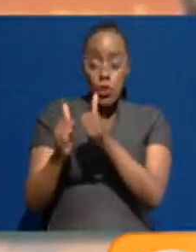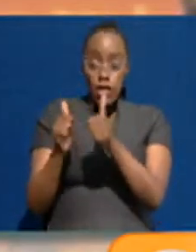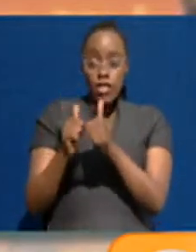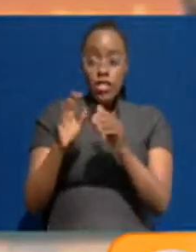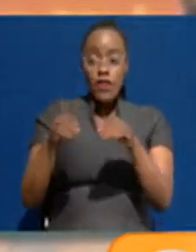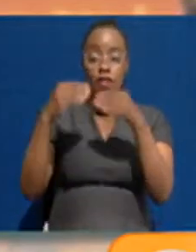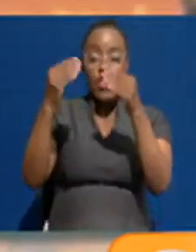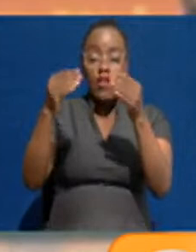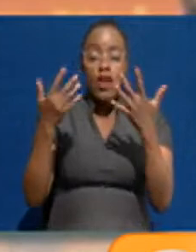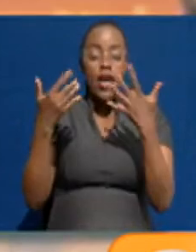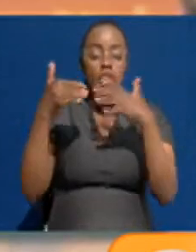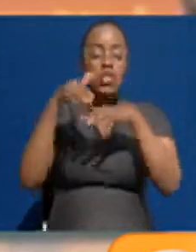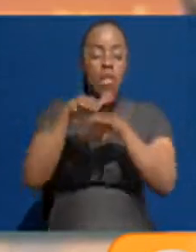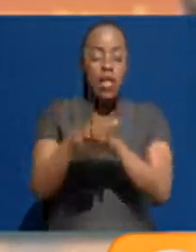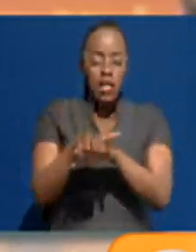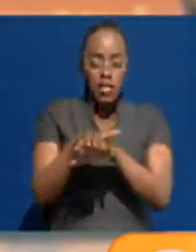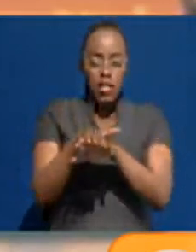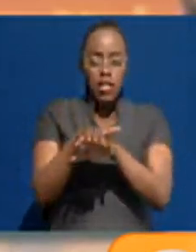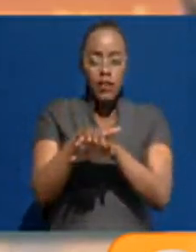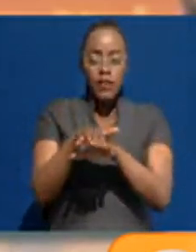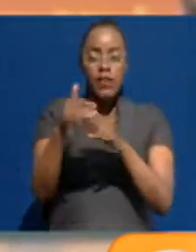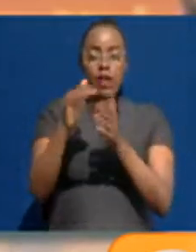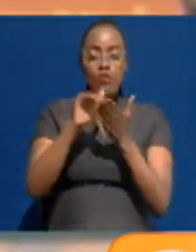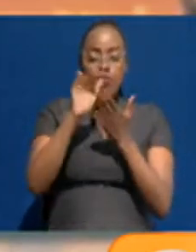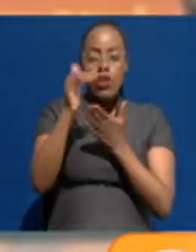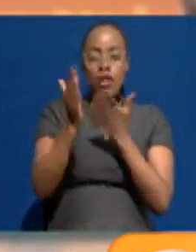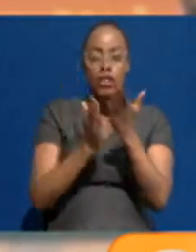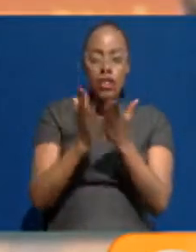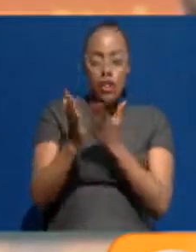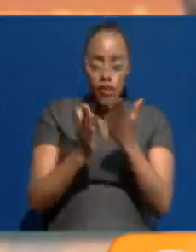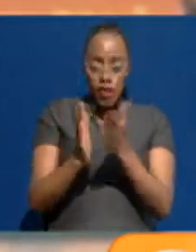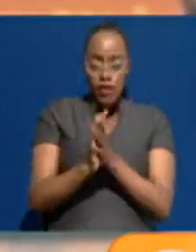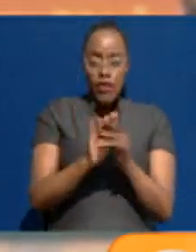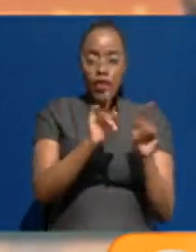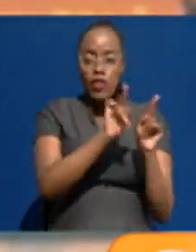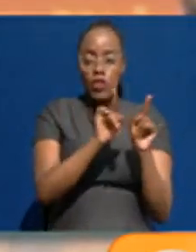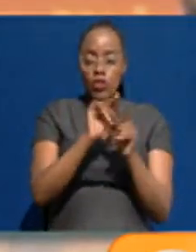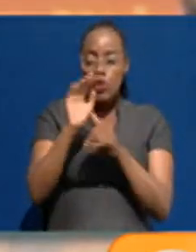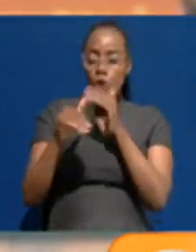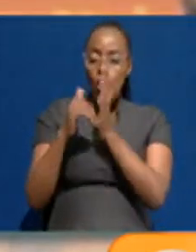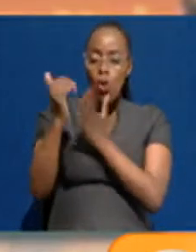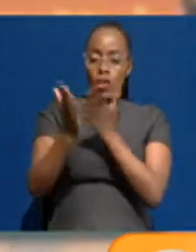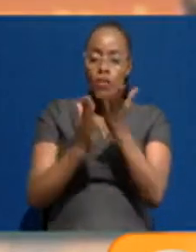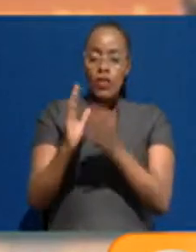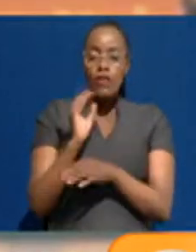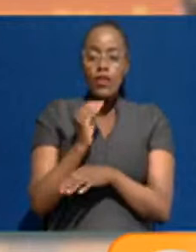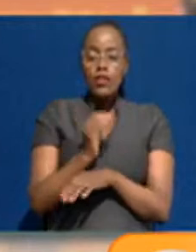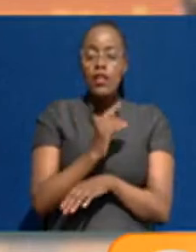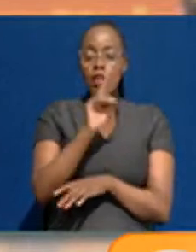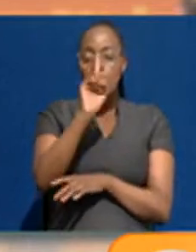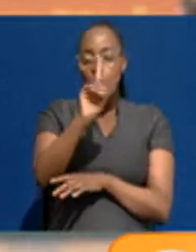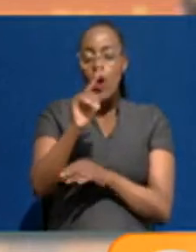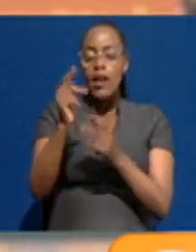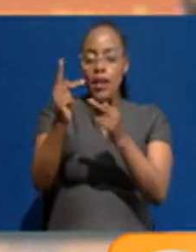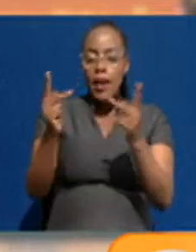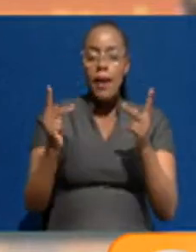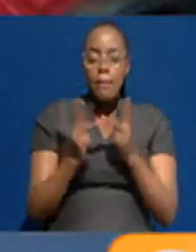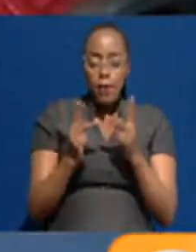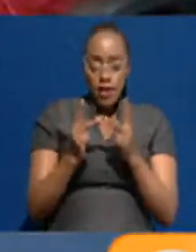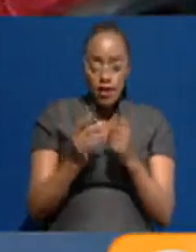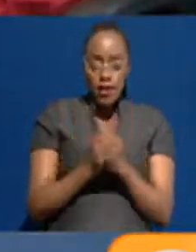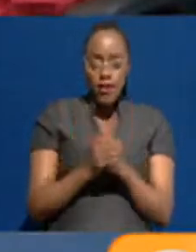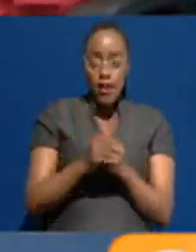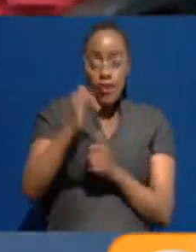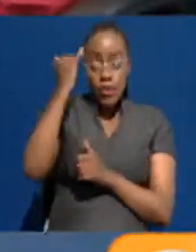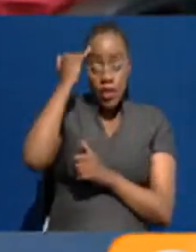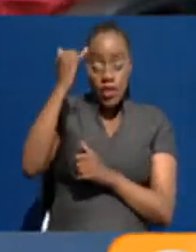offer an integrated services. You can get all our services under one roof. Yeah, and it's the idea